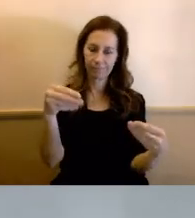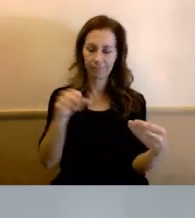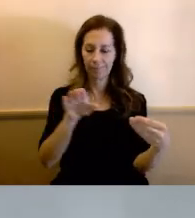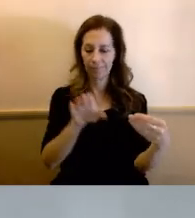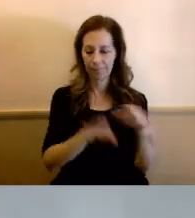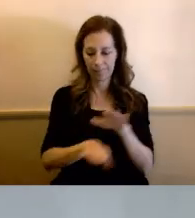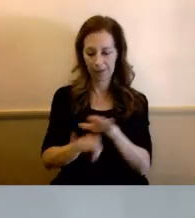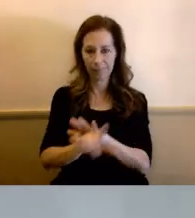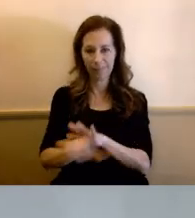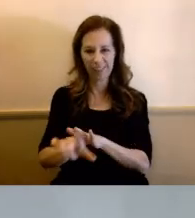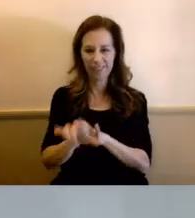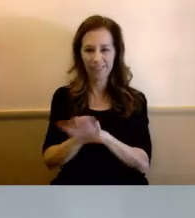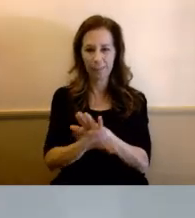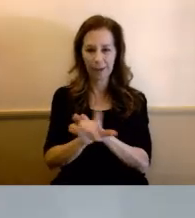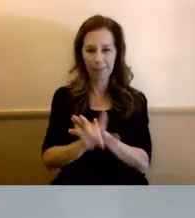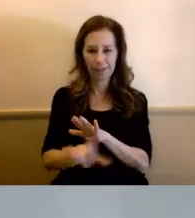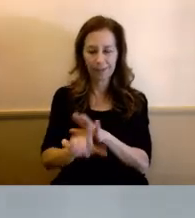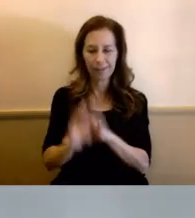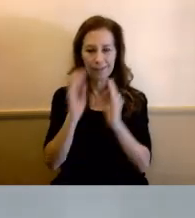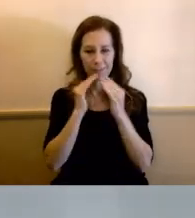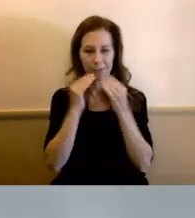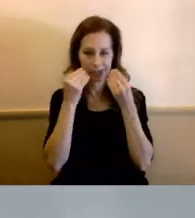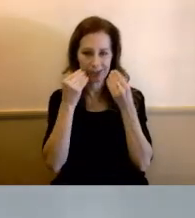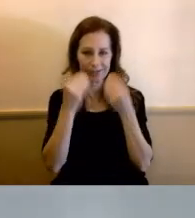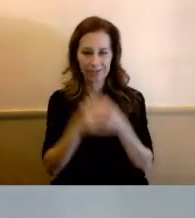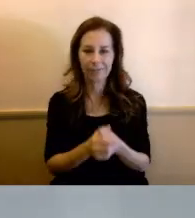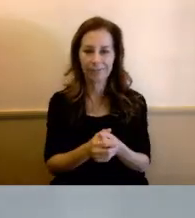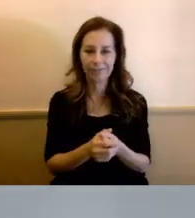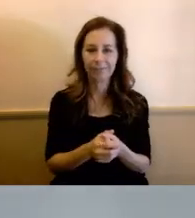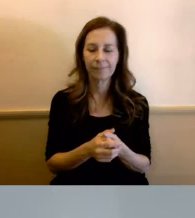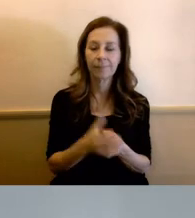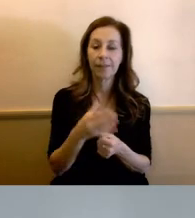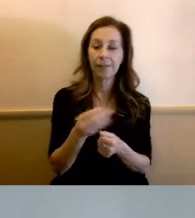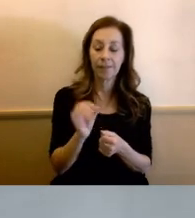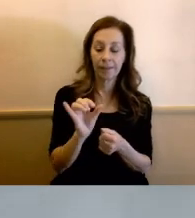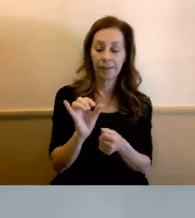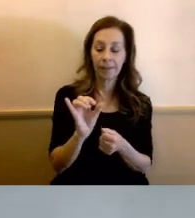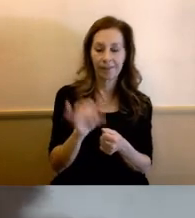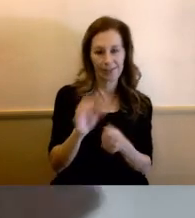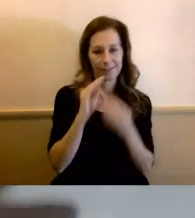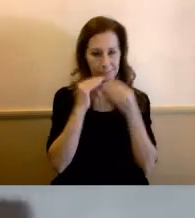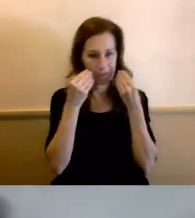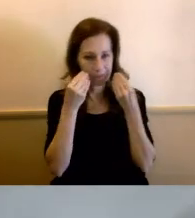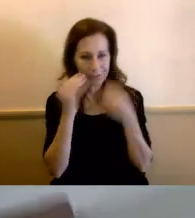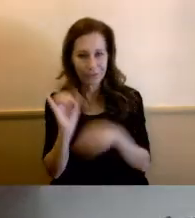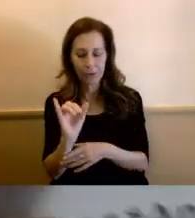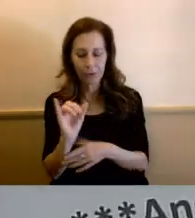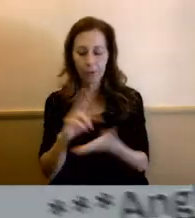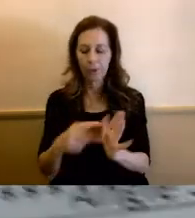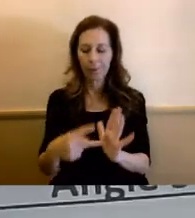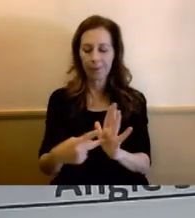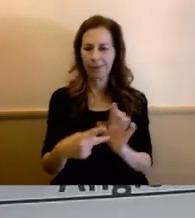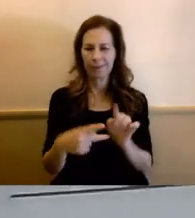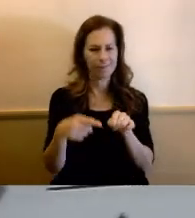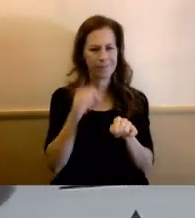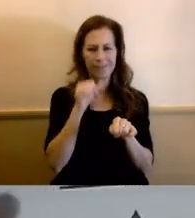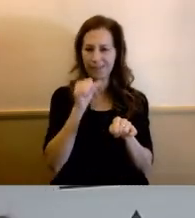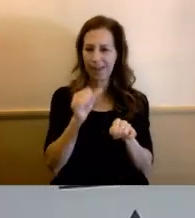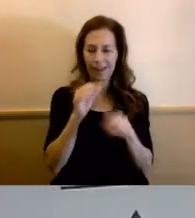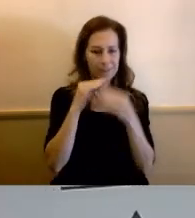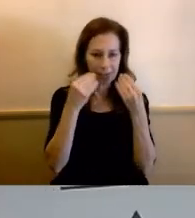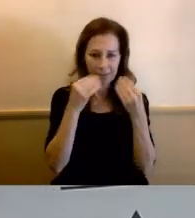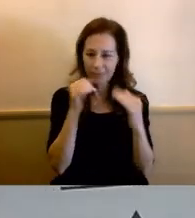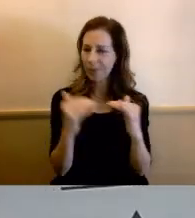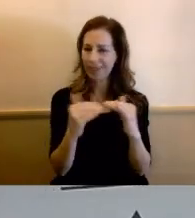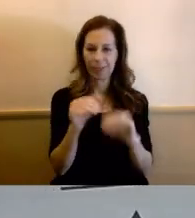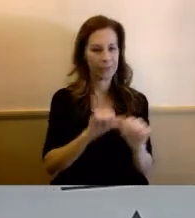is smiley face. And this one's smiley face. So that means this one's not a smiley face. So they're not equal to each other. So I